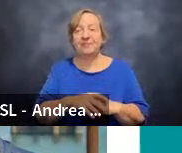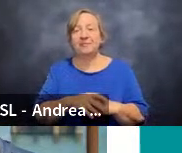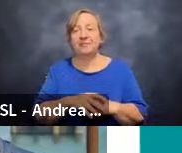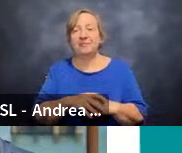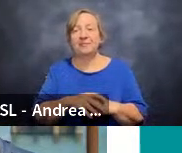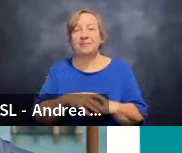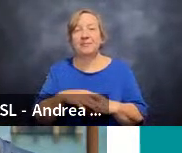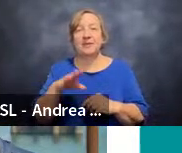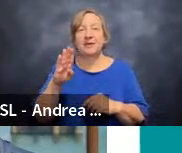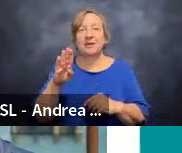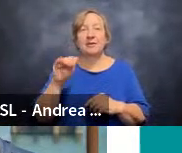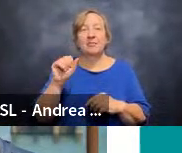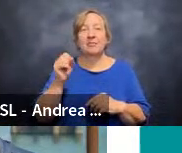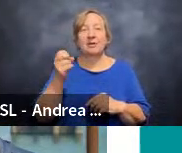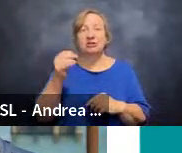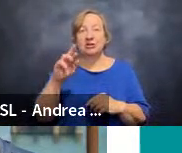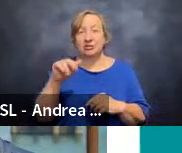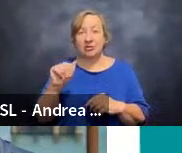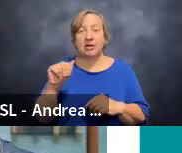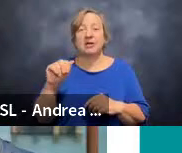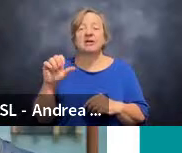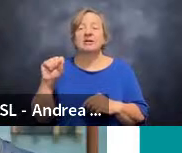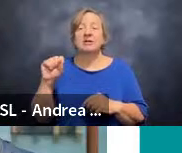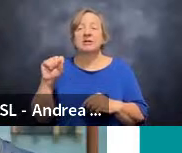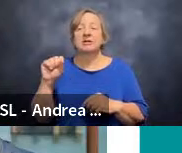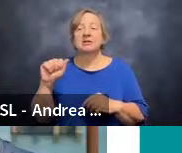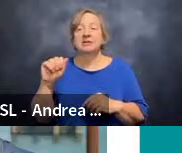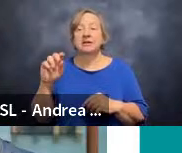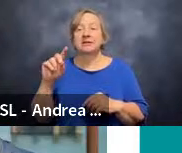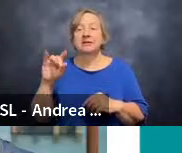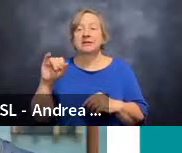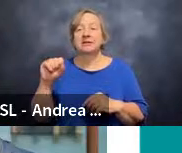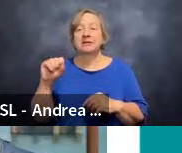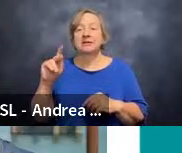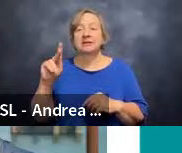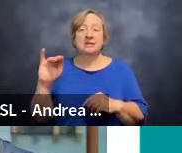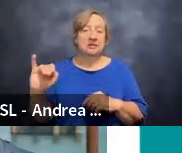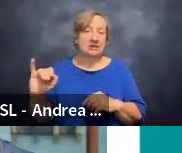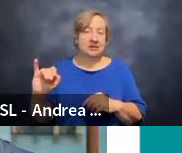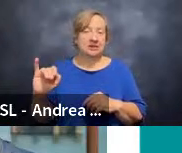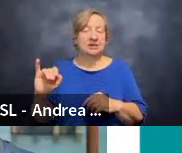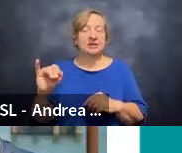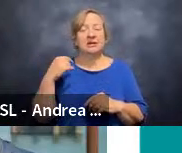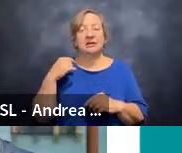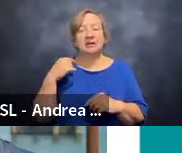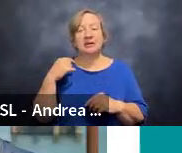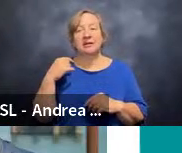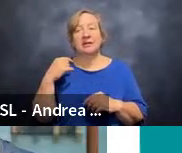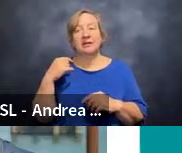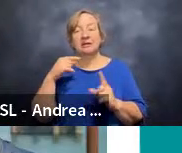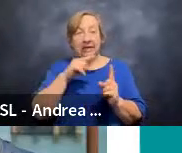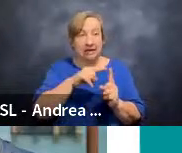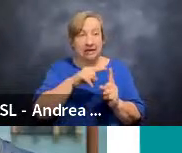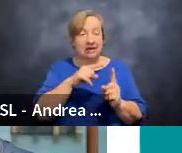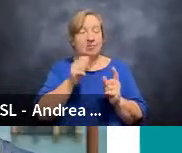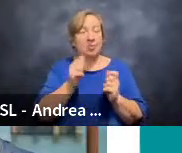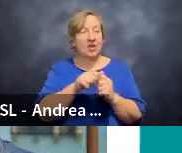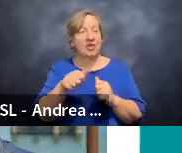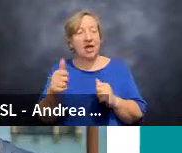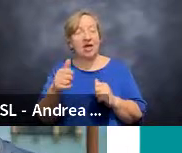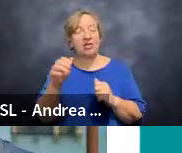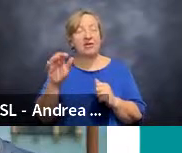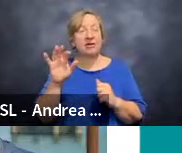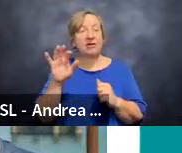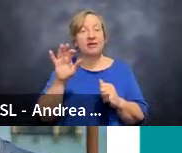Bashirat Siddiqui, and we gave him and significant Federal Highway Administration staff